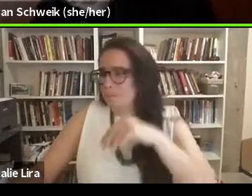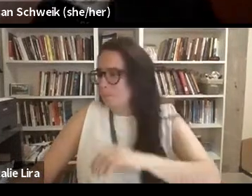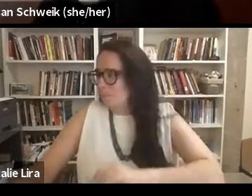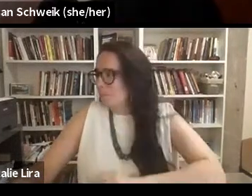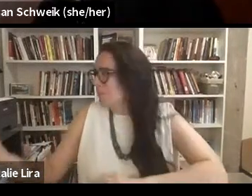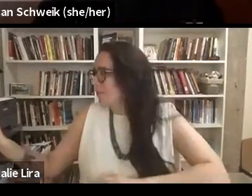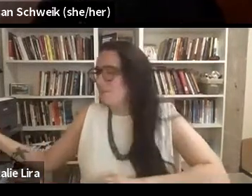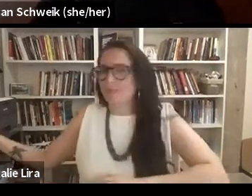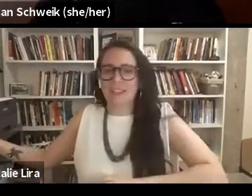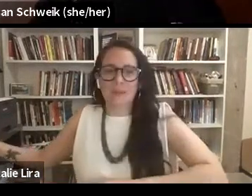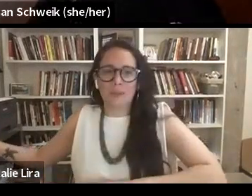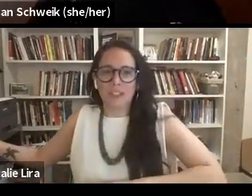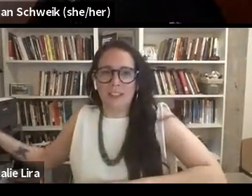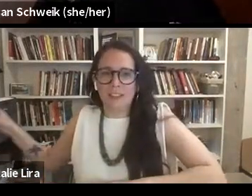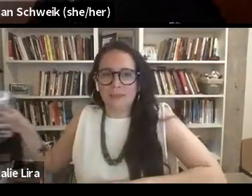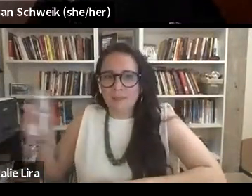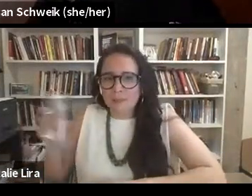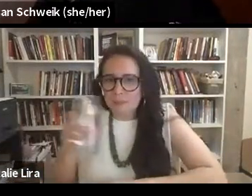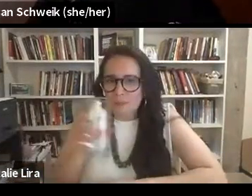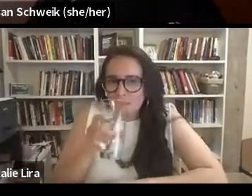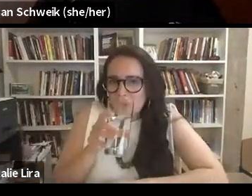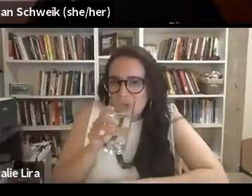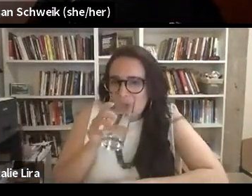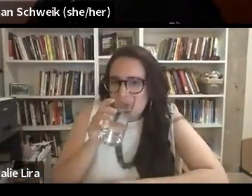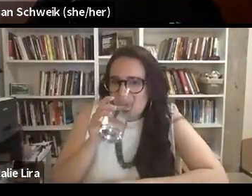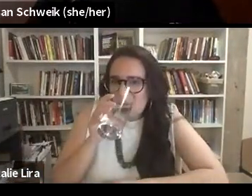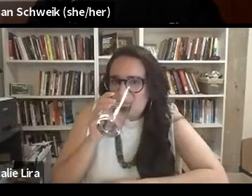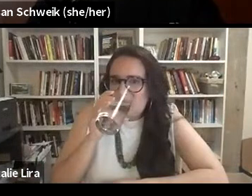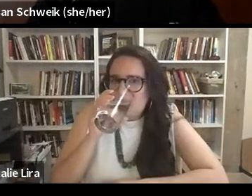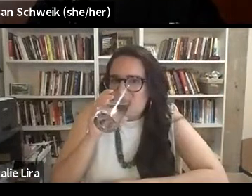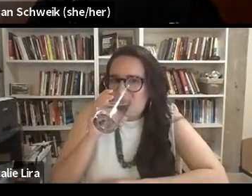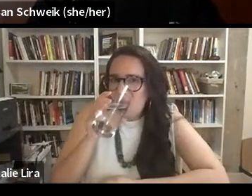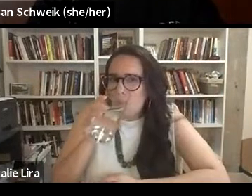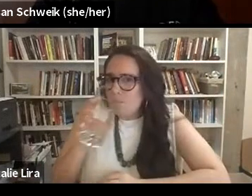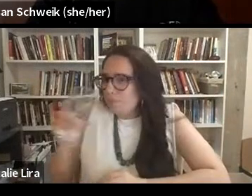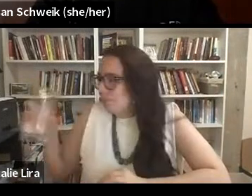hi everybody good morning good morning morning